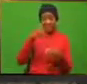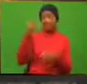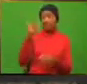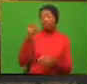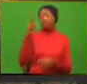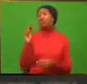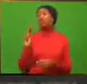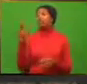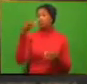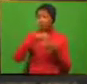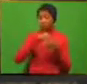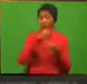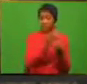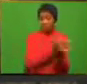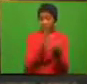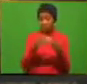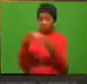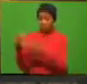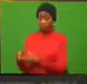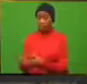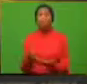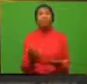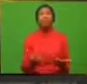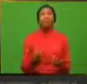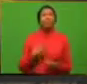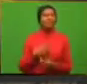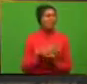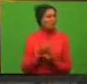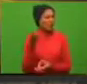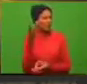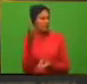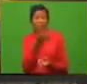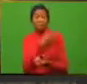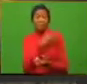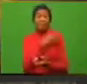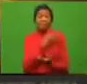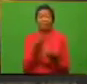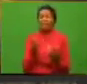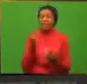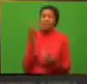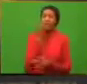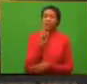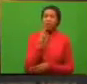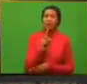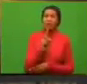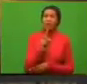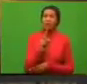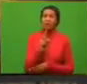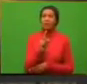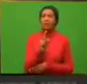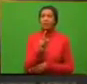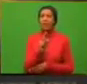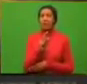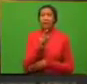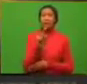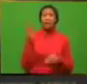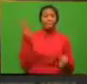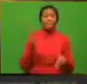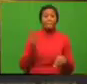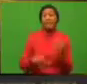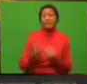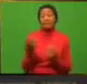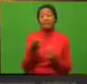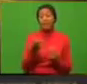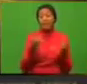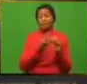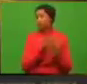of national unity. Some, I've heard some people, ministers, advocating the death penalty. That is